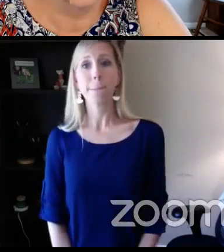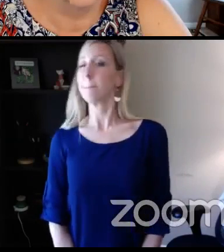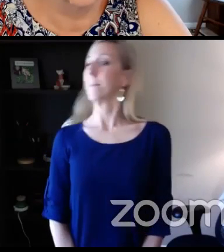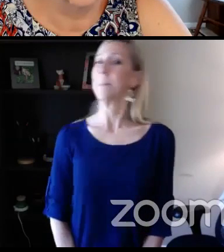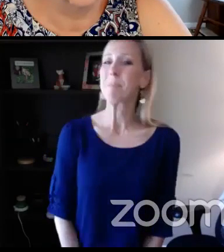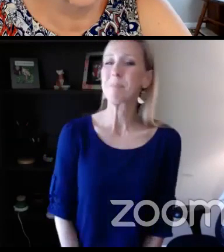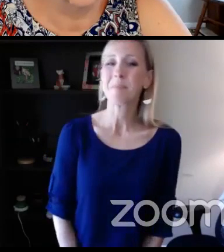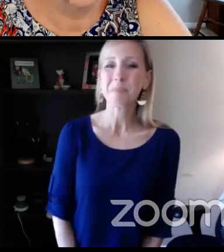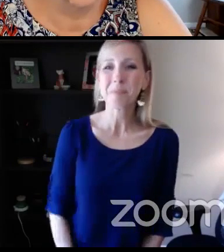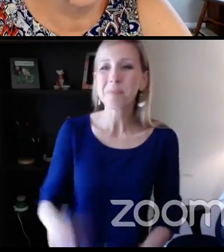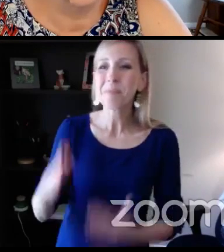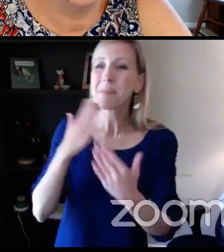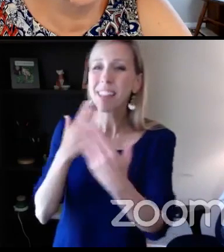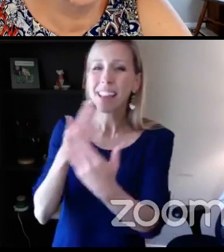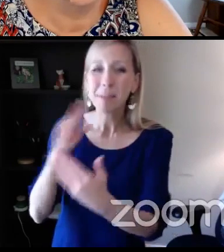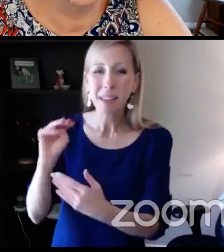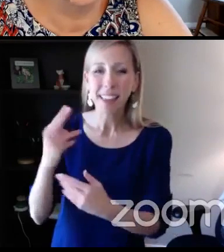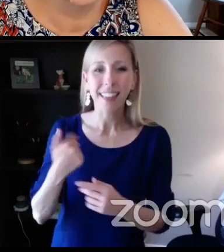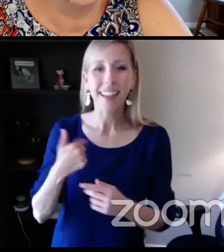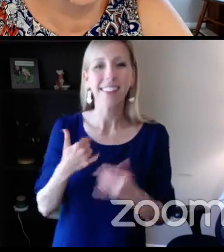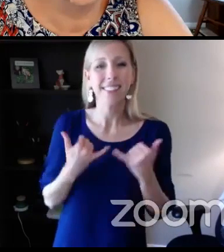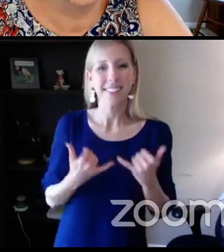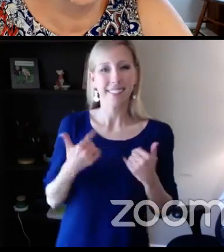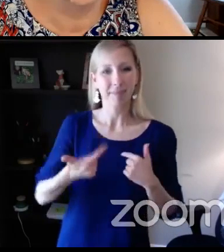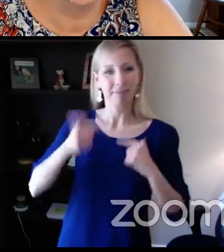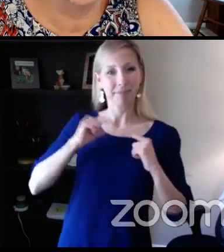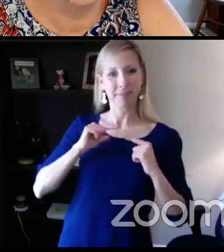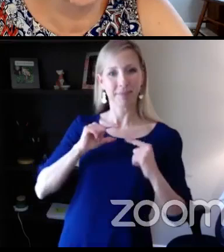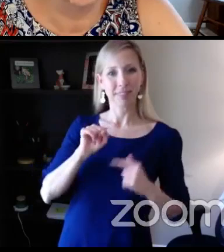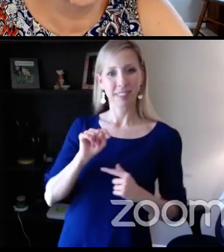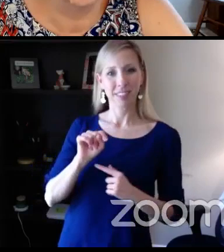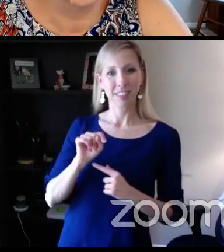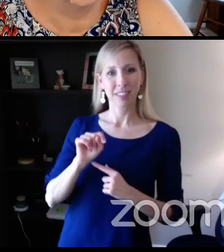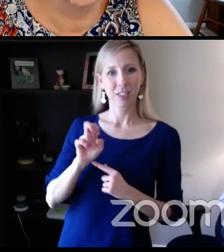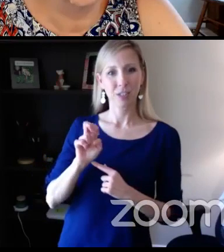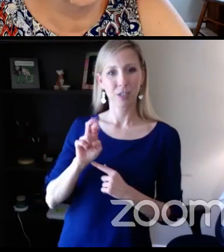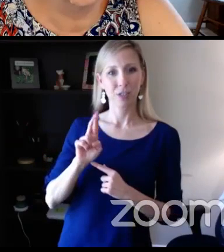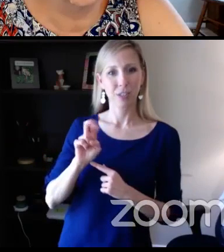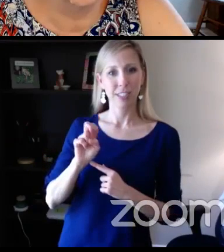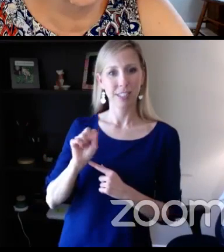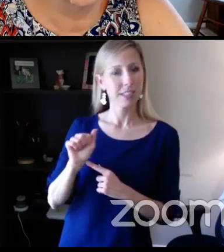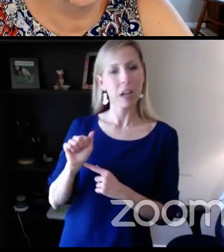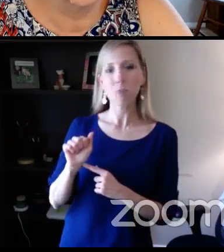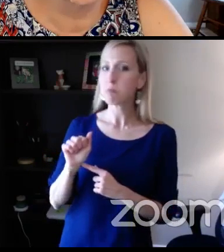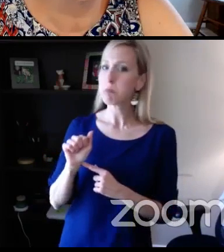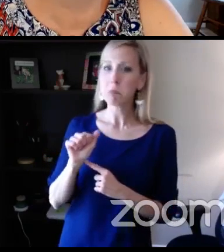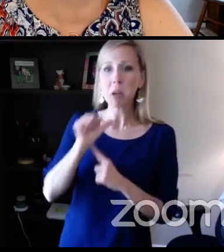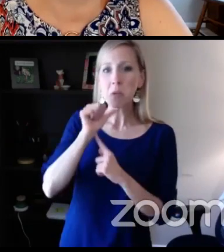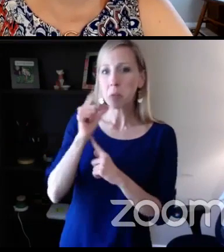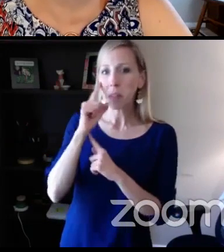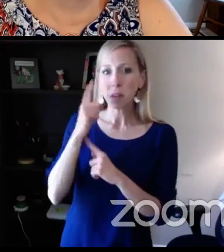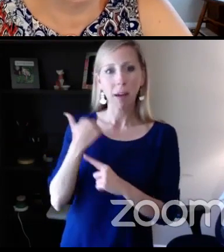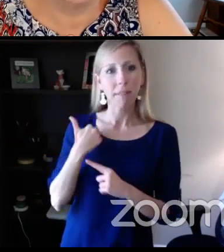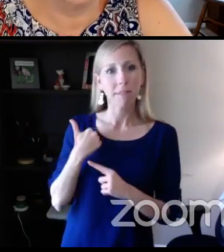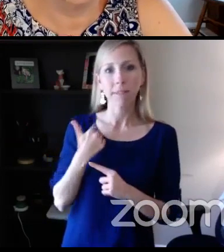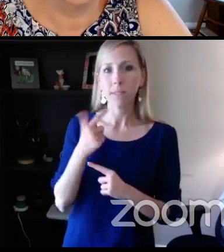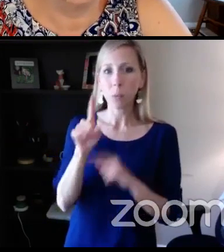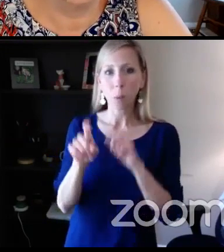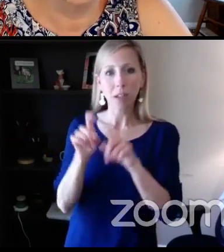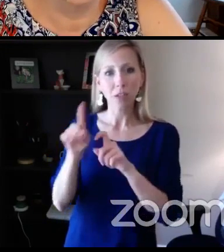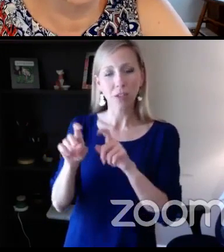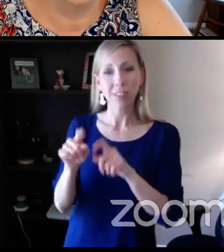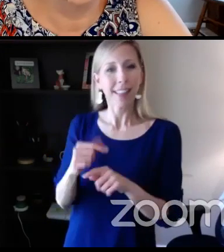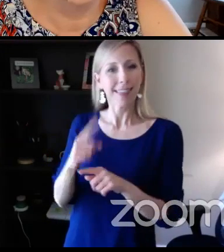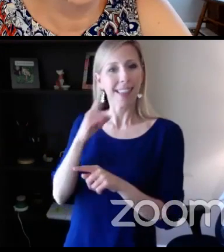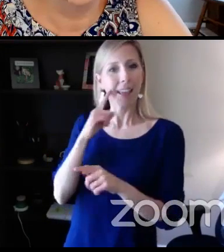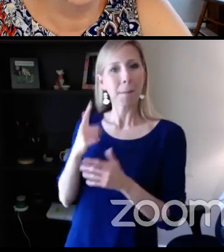Hey, Michaela, this is Teresa. At this moment, it doesn't look like we have any questions. Most of them were actually